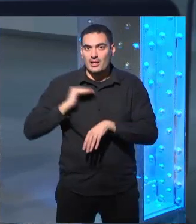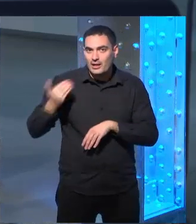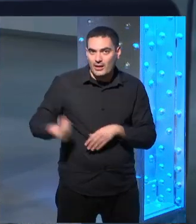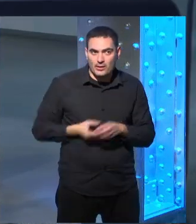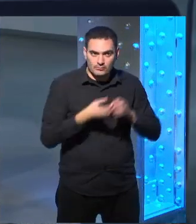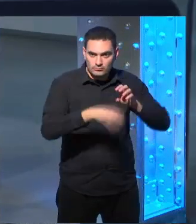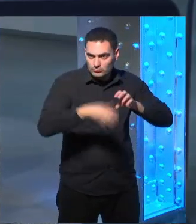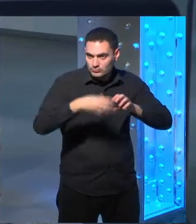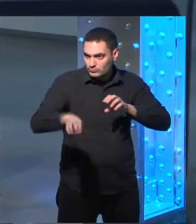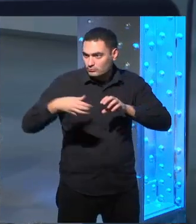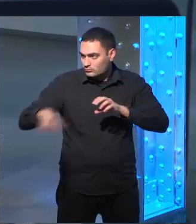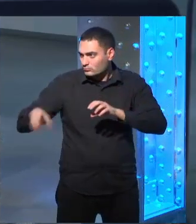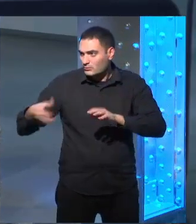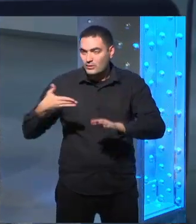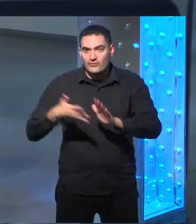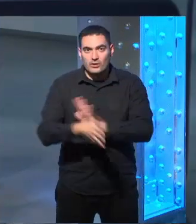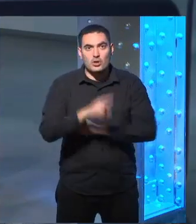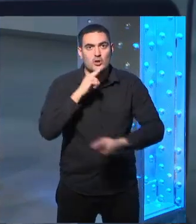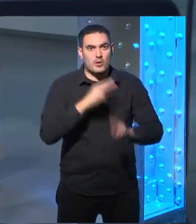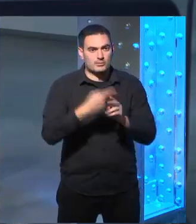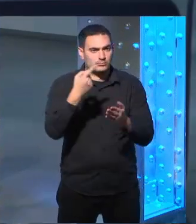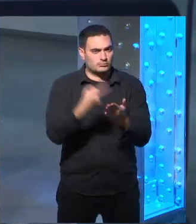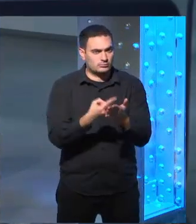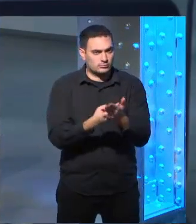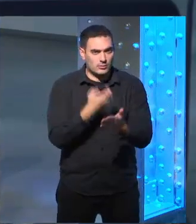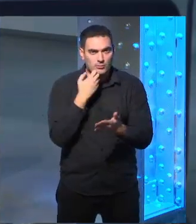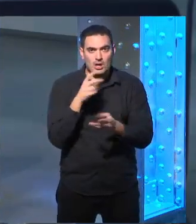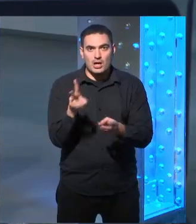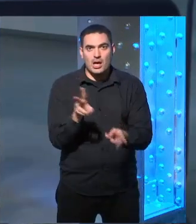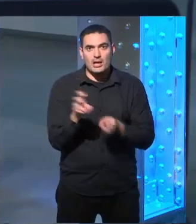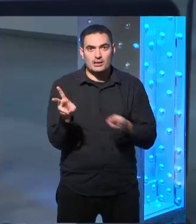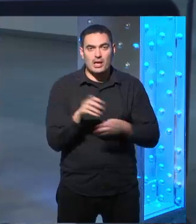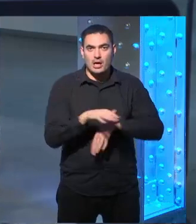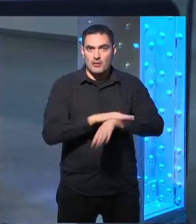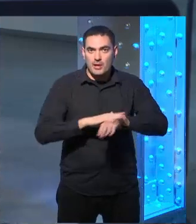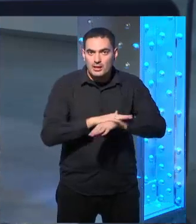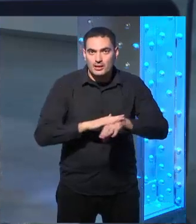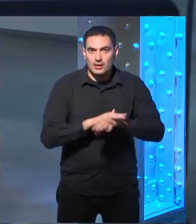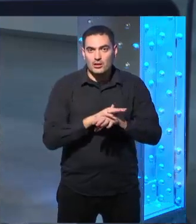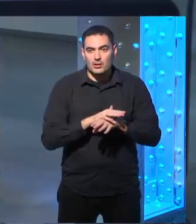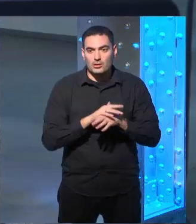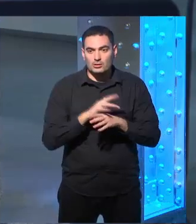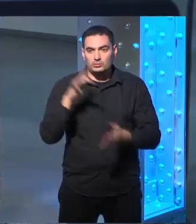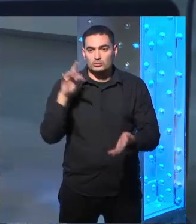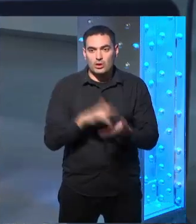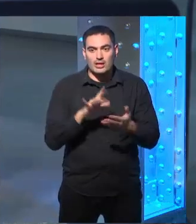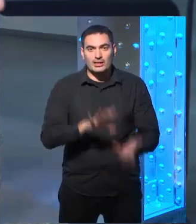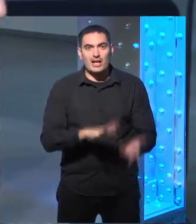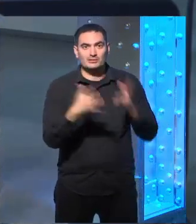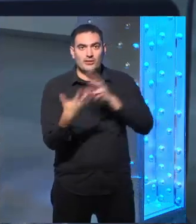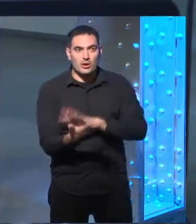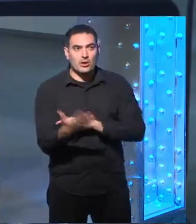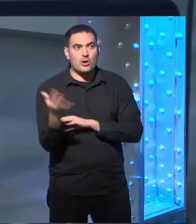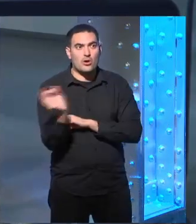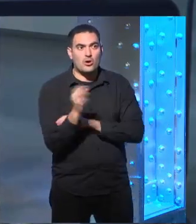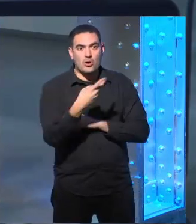of redistributing the wealth. We have talked about the basic income. I don't know if this